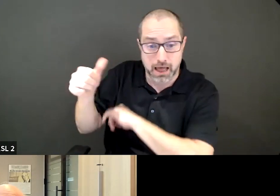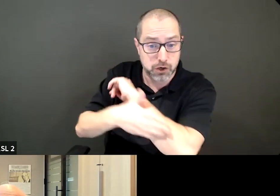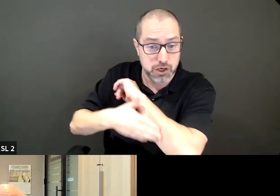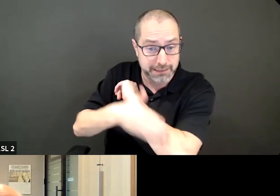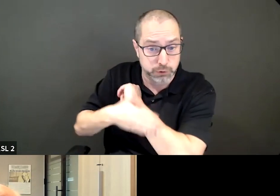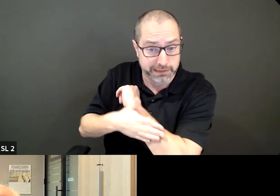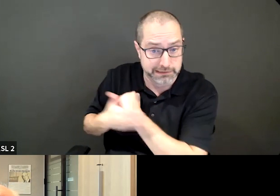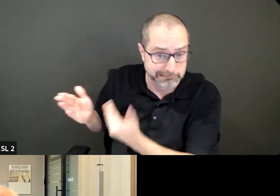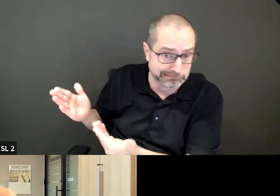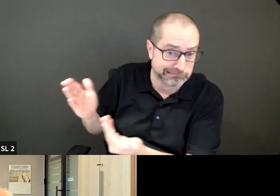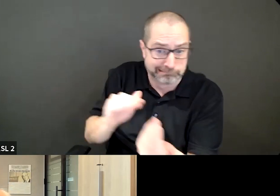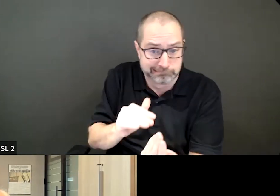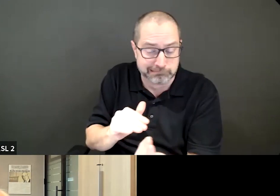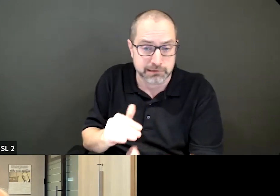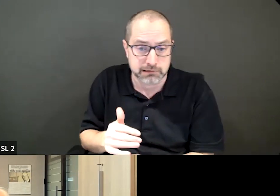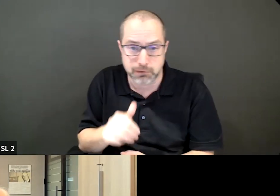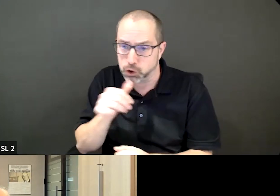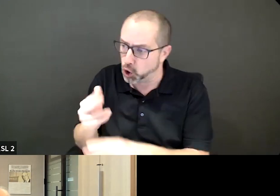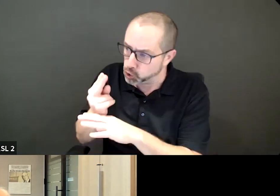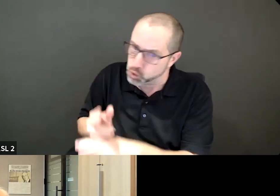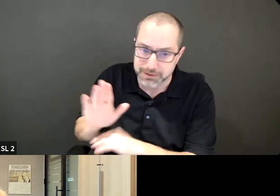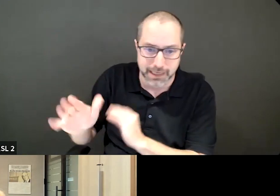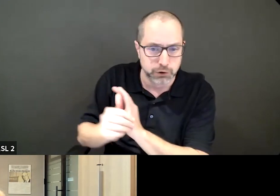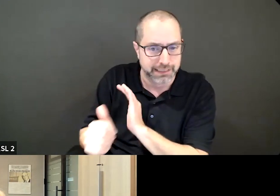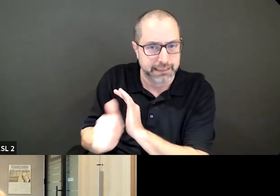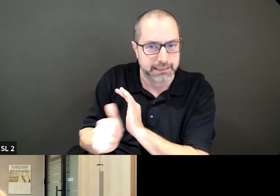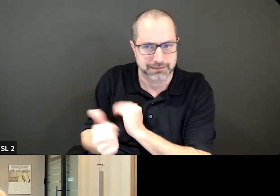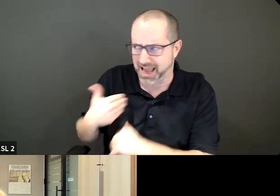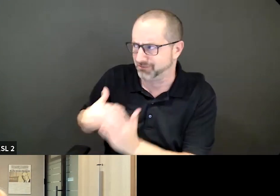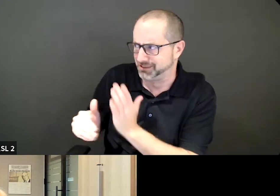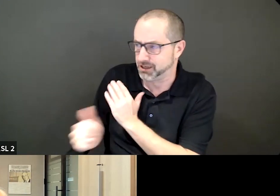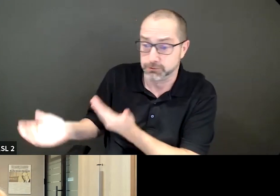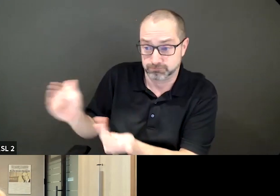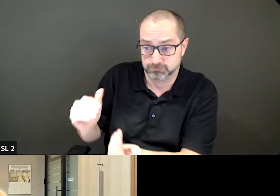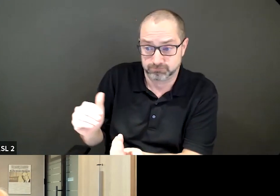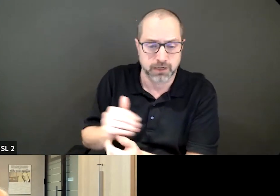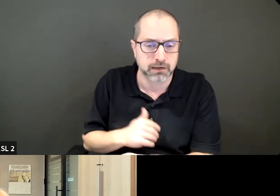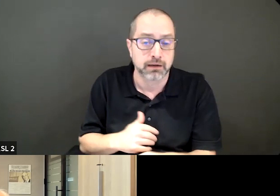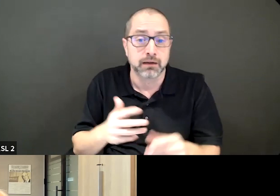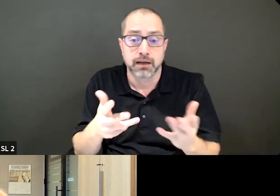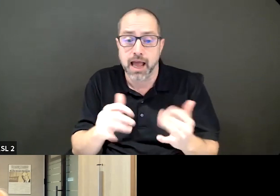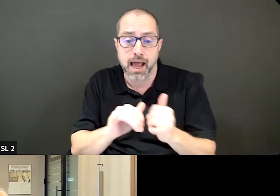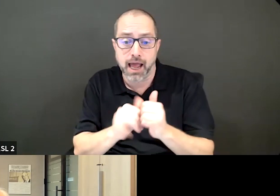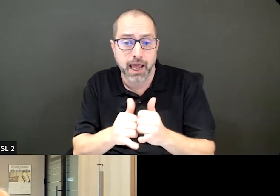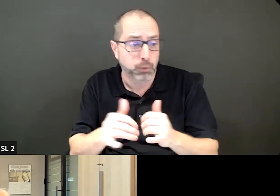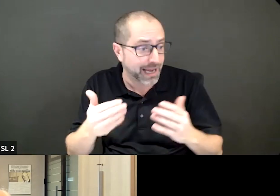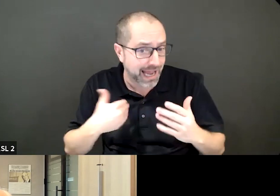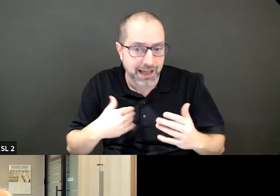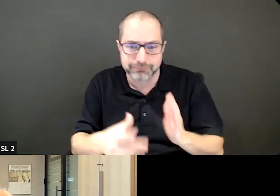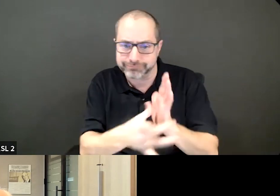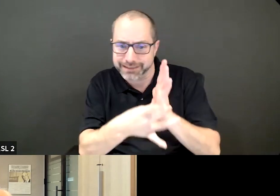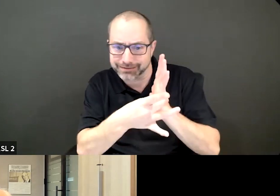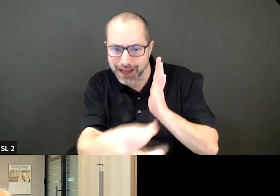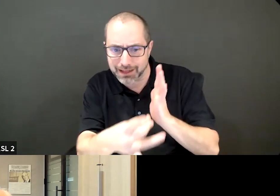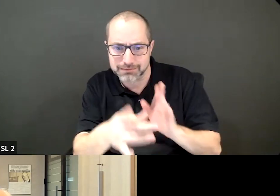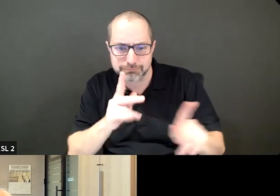we're underutilizing their skills? And what can we do in terms of tapping into the pool of talents that's there